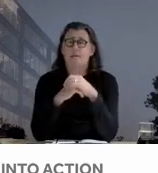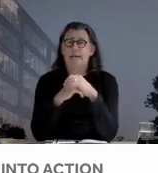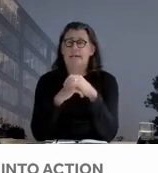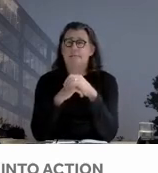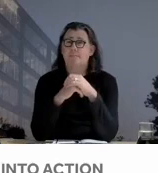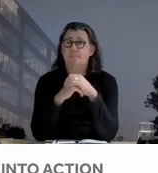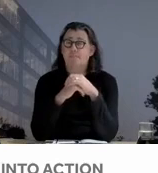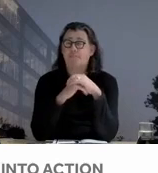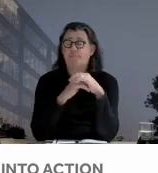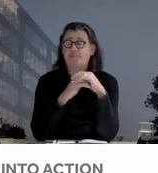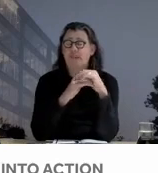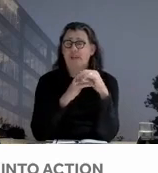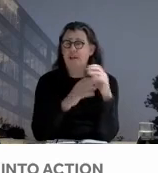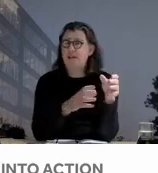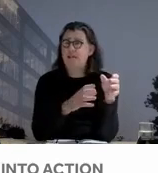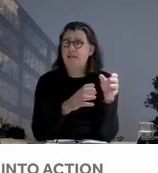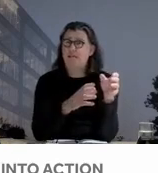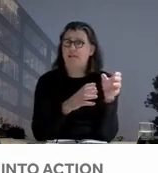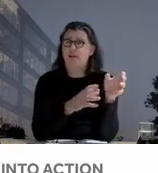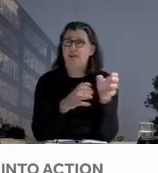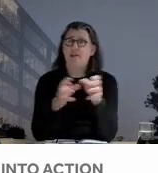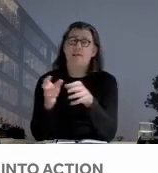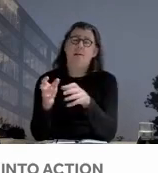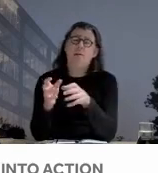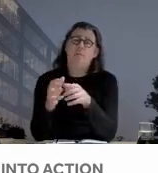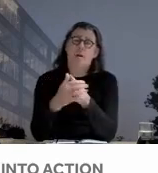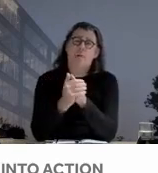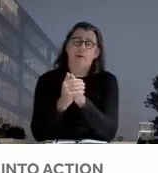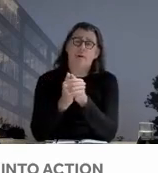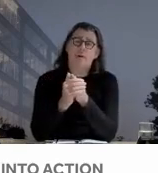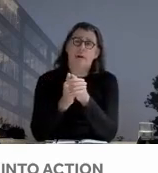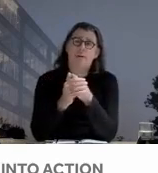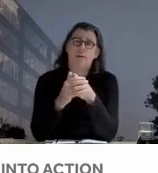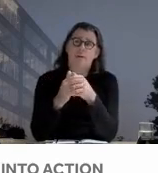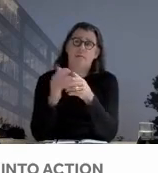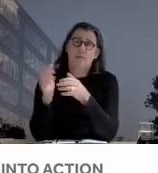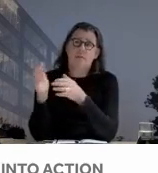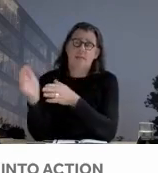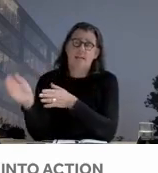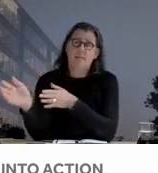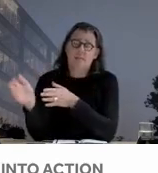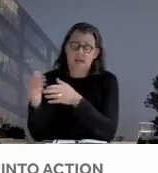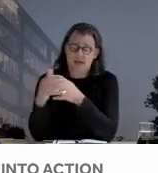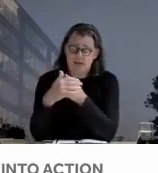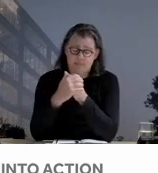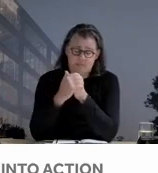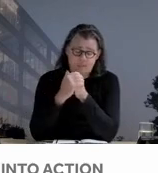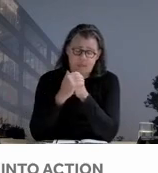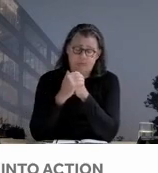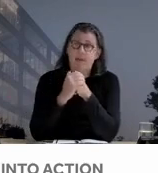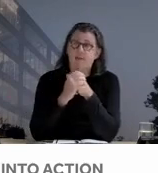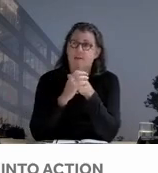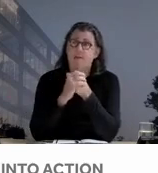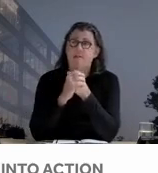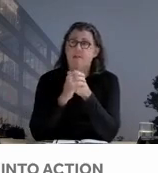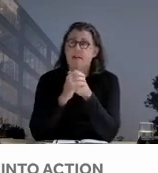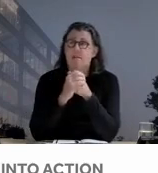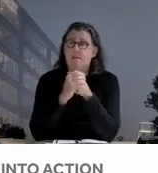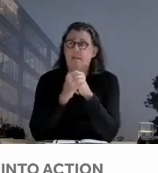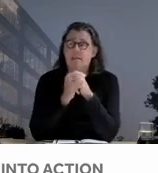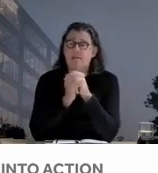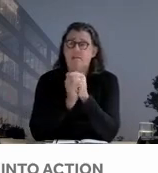carbon understanding. A lot of this is a journey where we're on our journey. We're at the second iteration